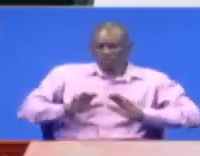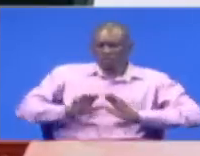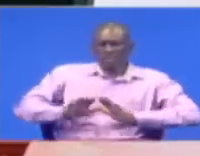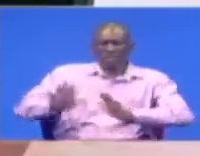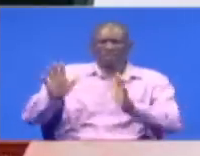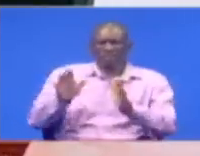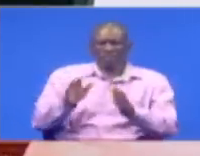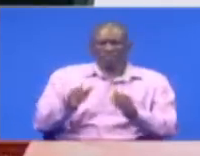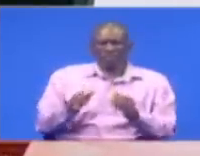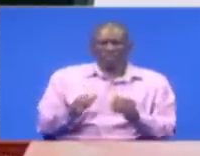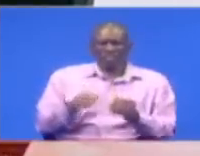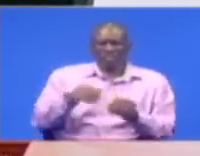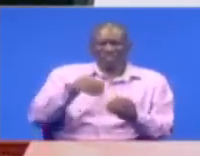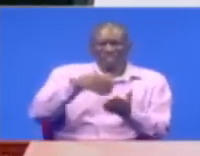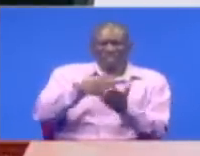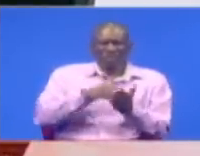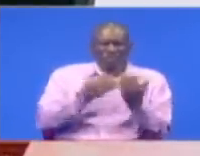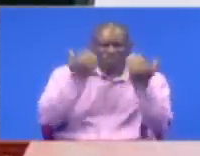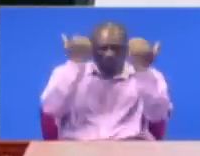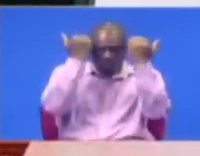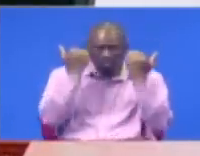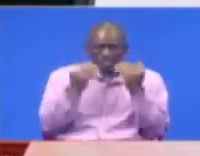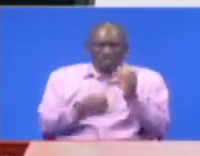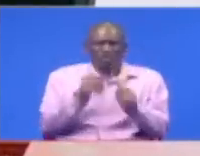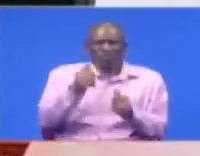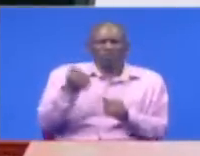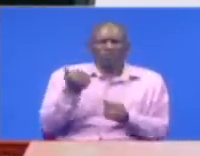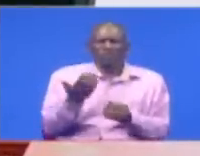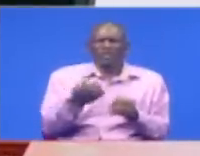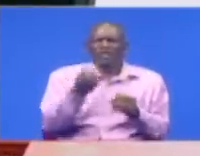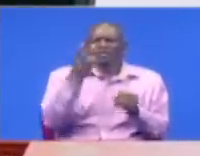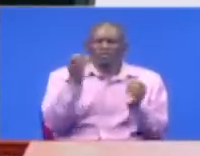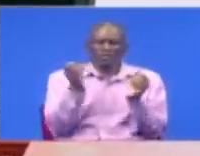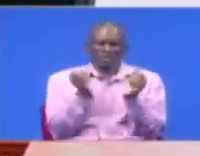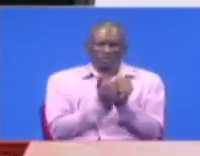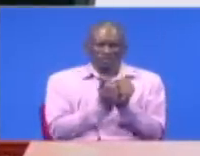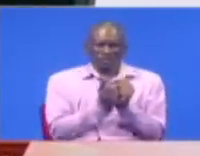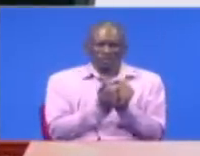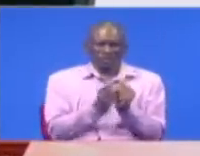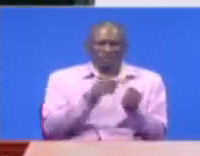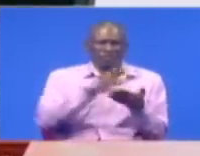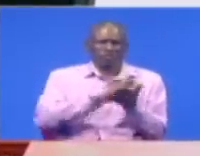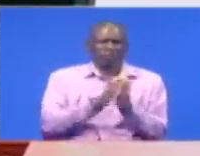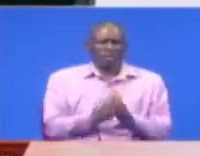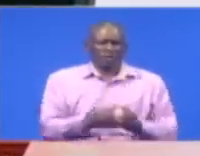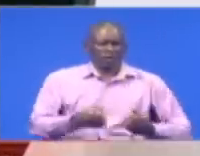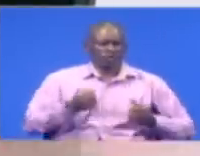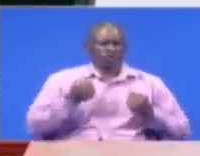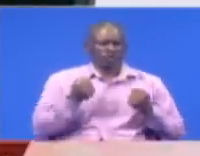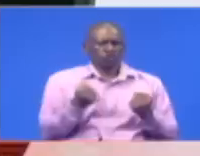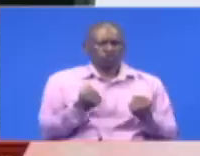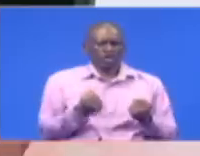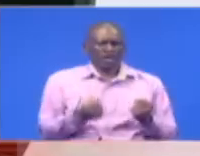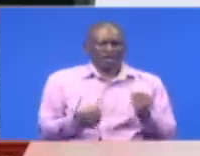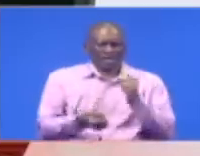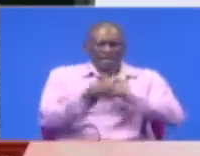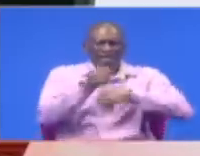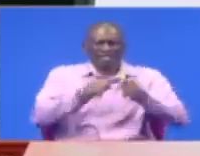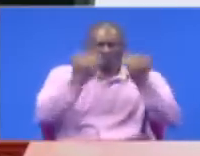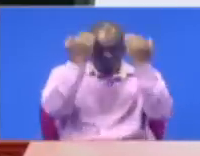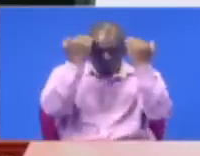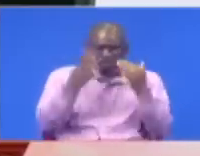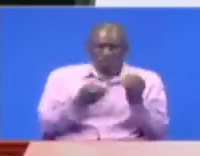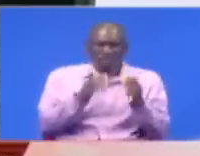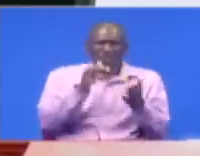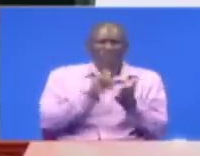the frail judiciary which was there in 2011 to a very robust judiciary, which is